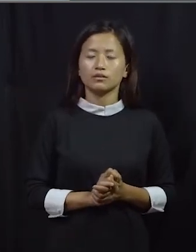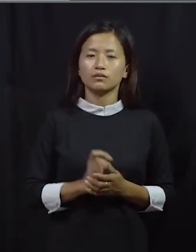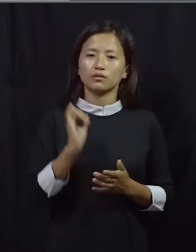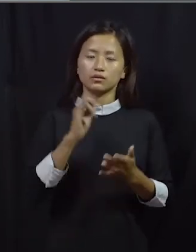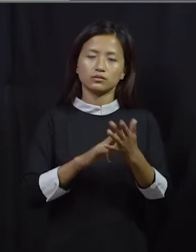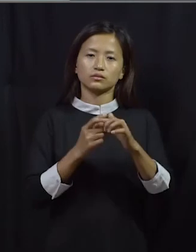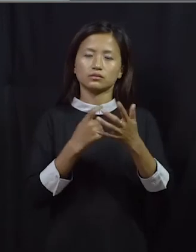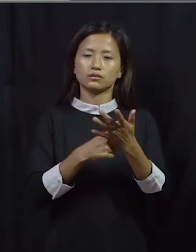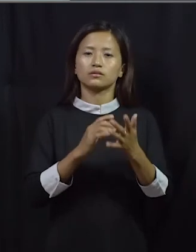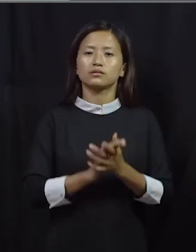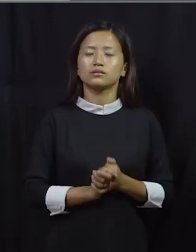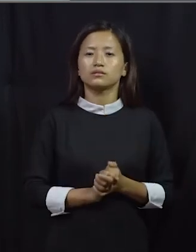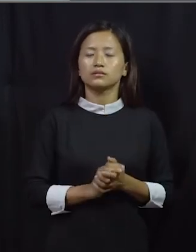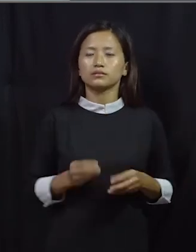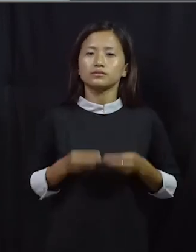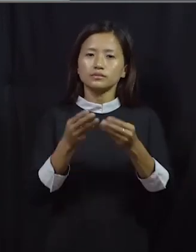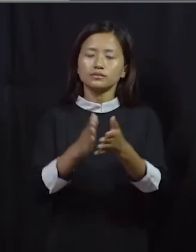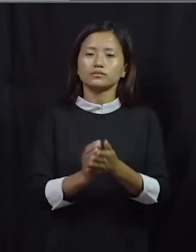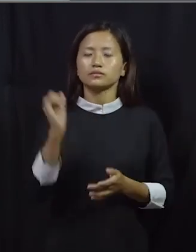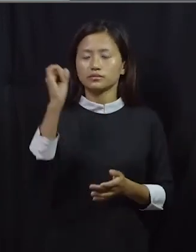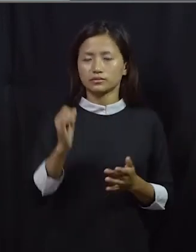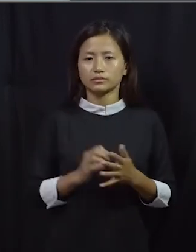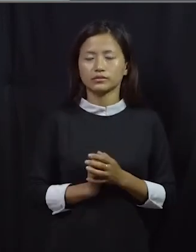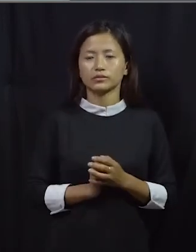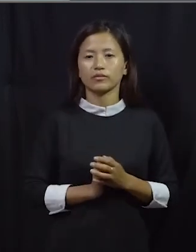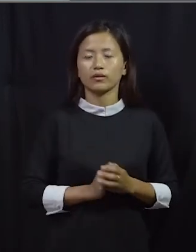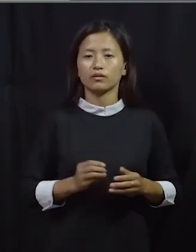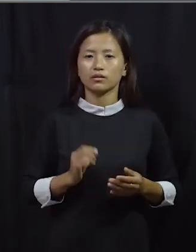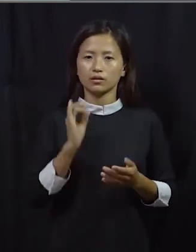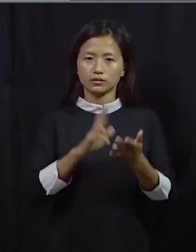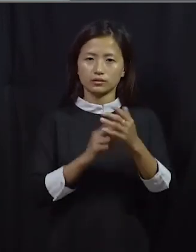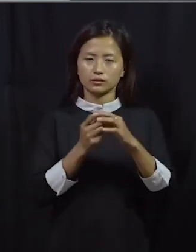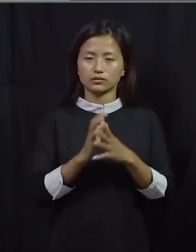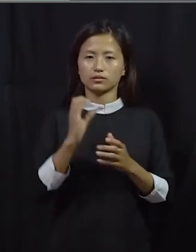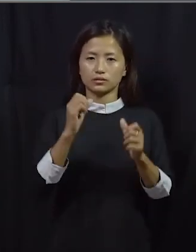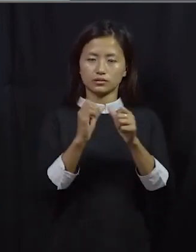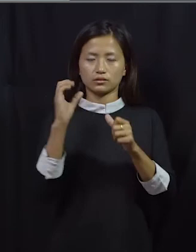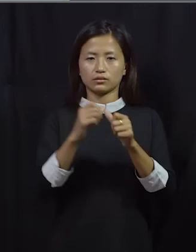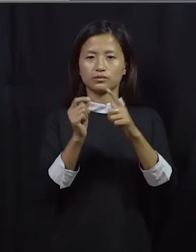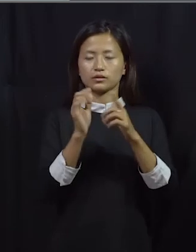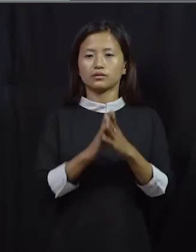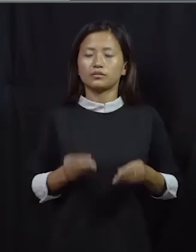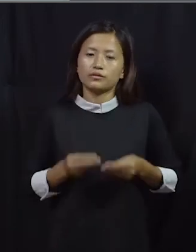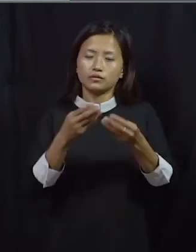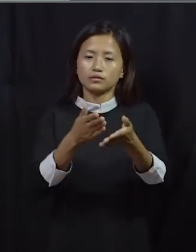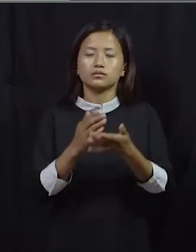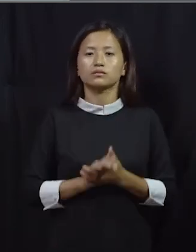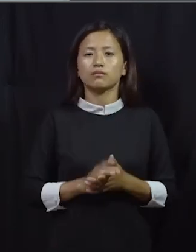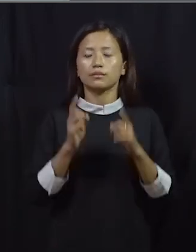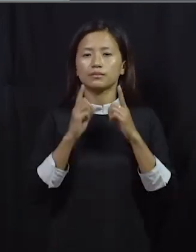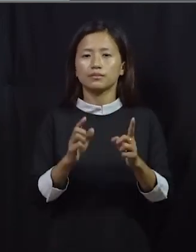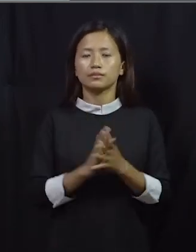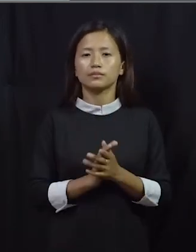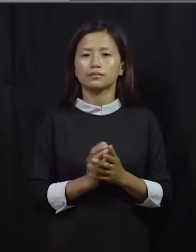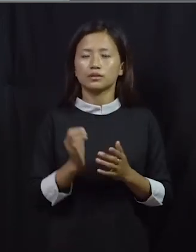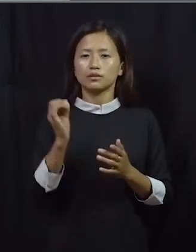on opening capital is provided, and also interest on additional capital has been provided, but